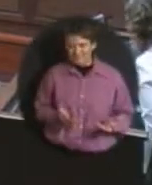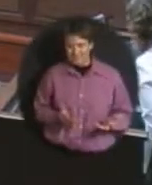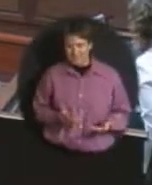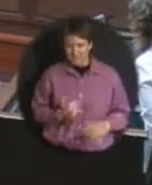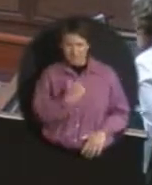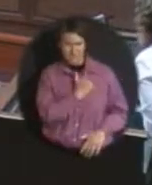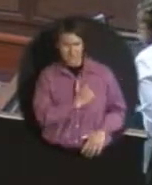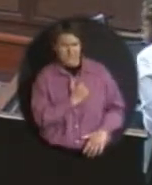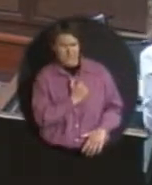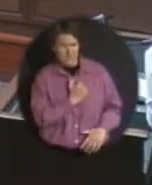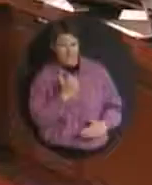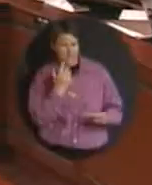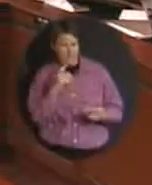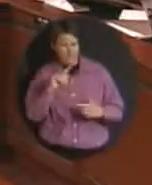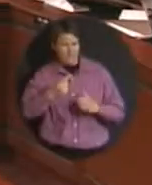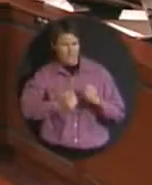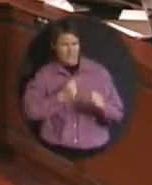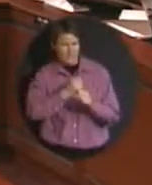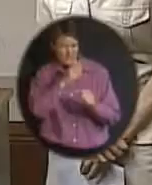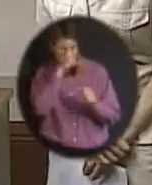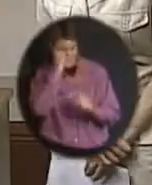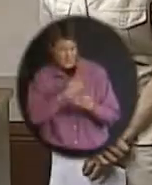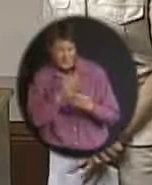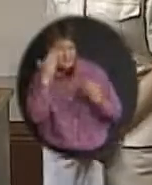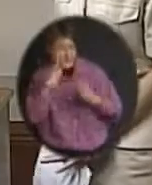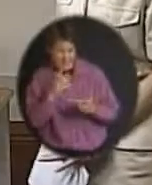I'm sorry, I don't know the answer. This is my first year of summer school. You're